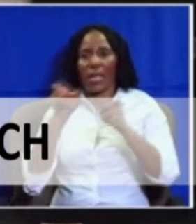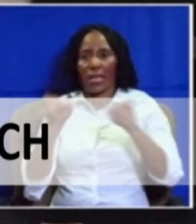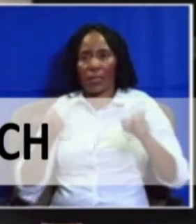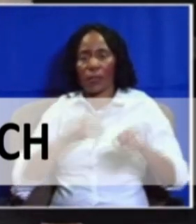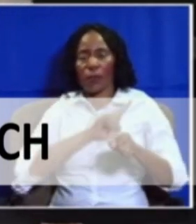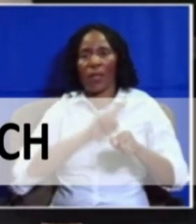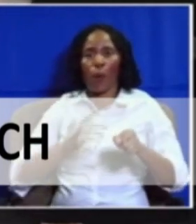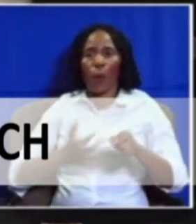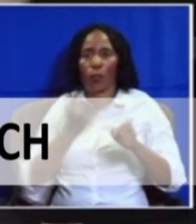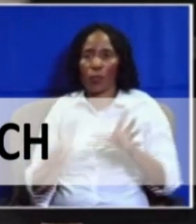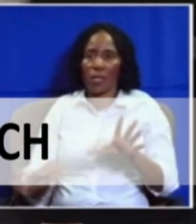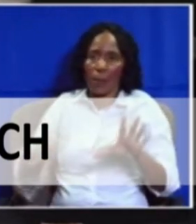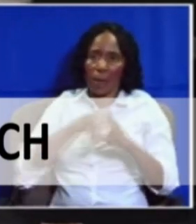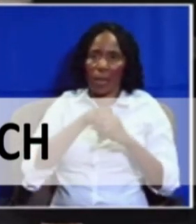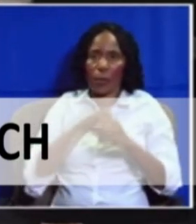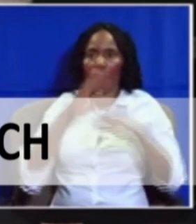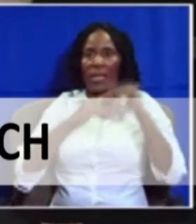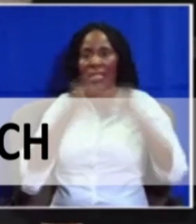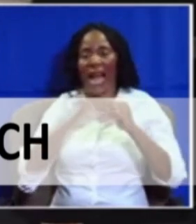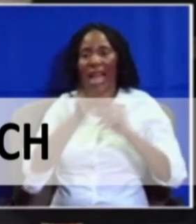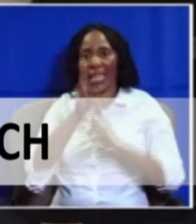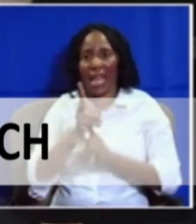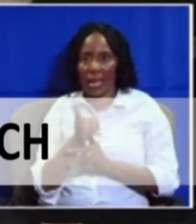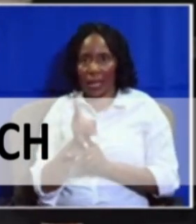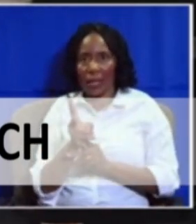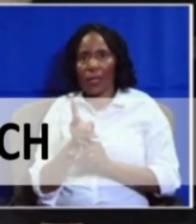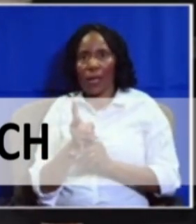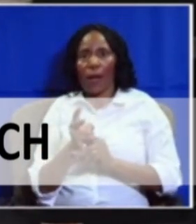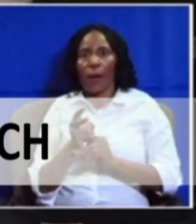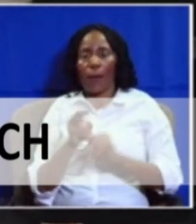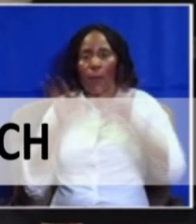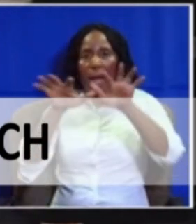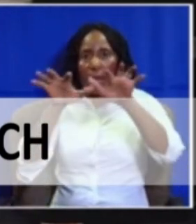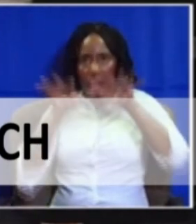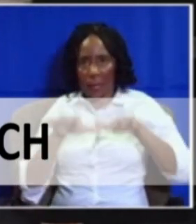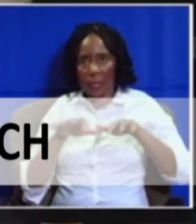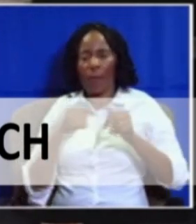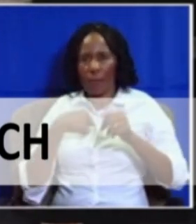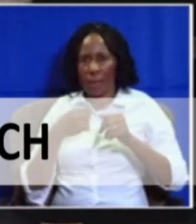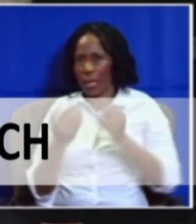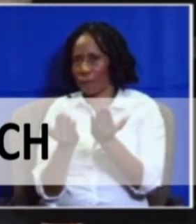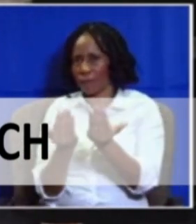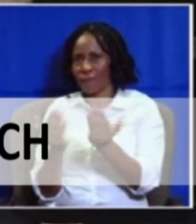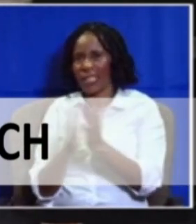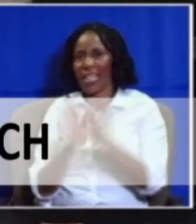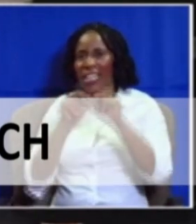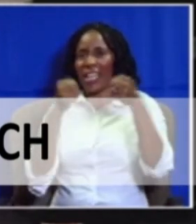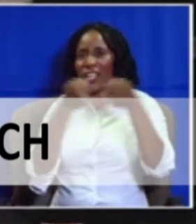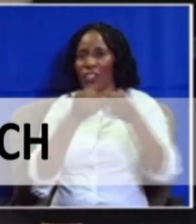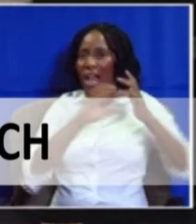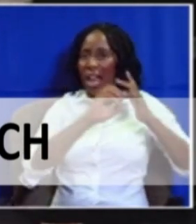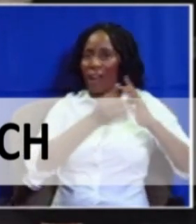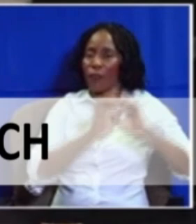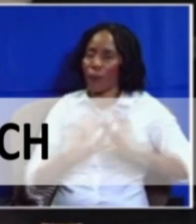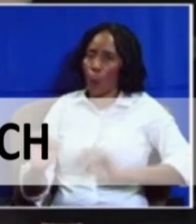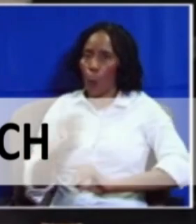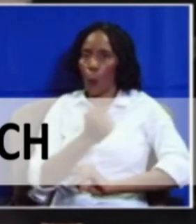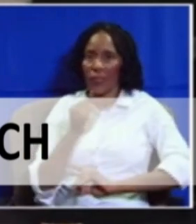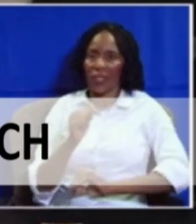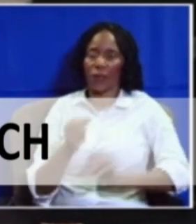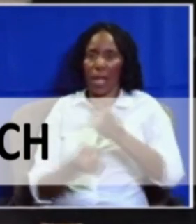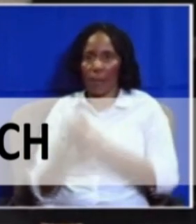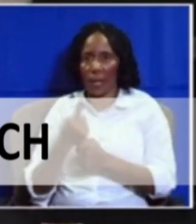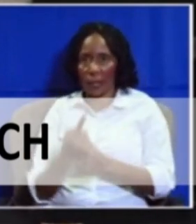Parliament. I'm looking forward to truly a national effort for this. The Department of